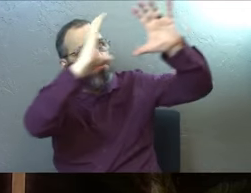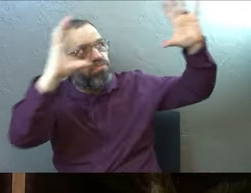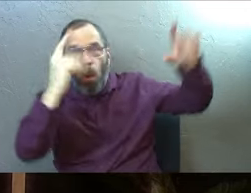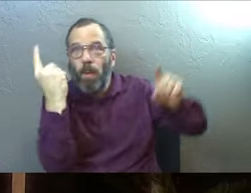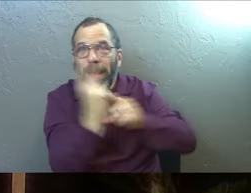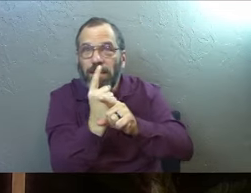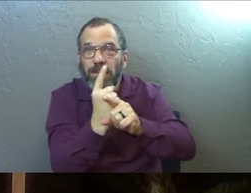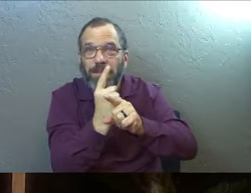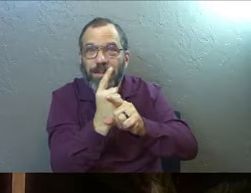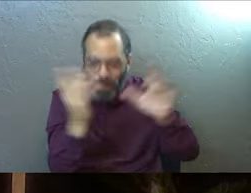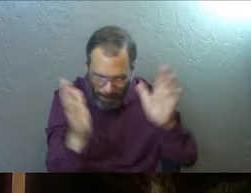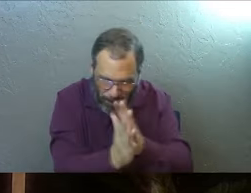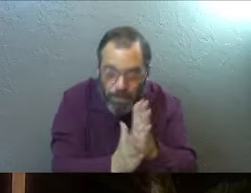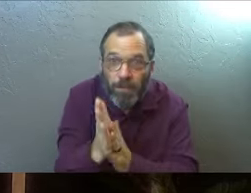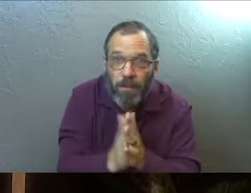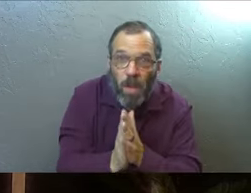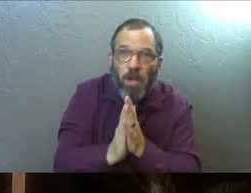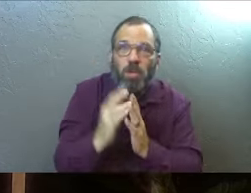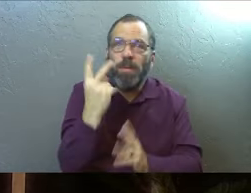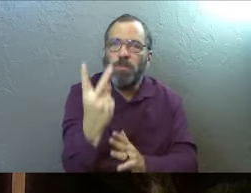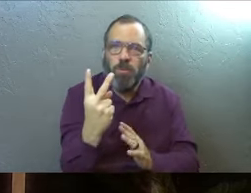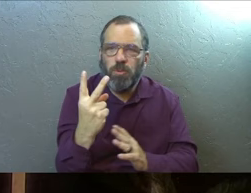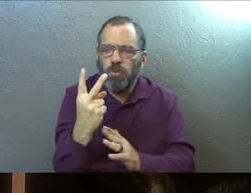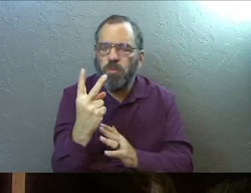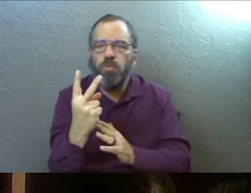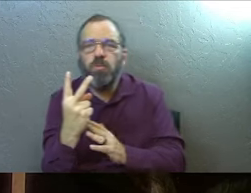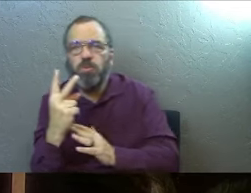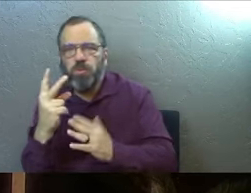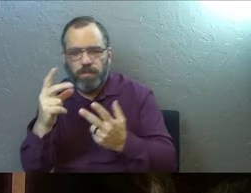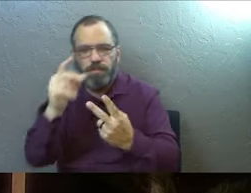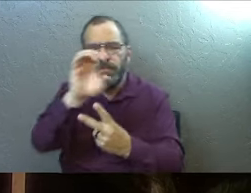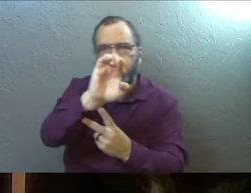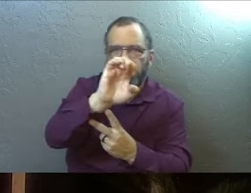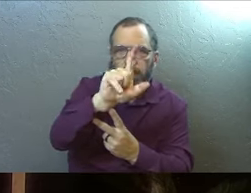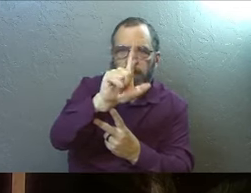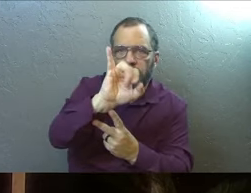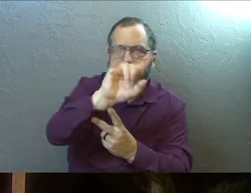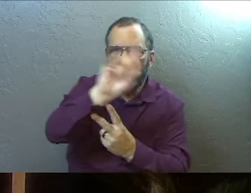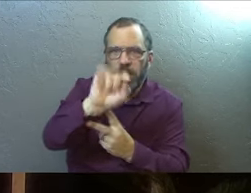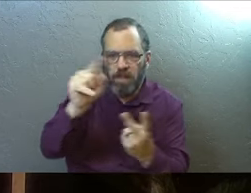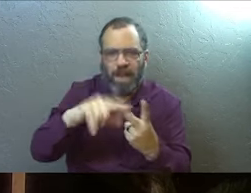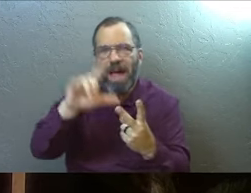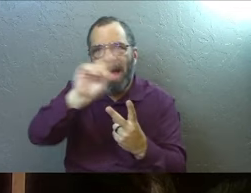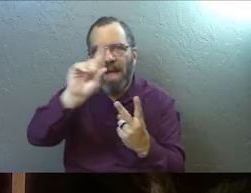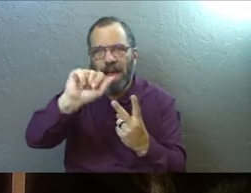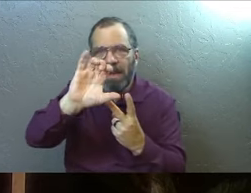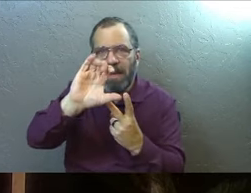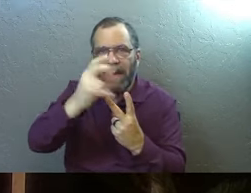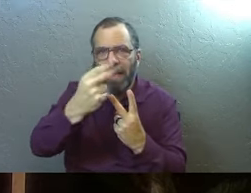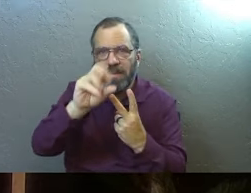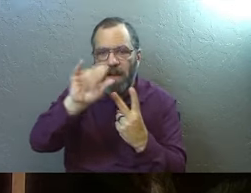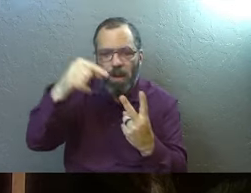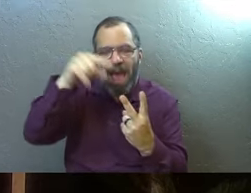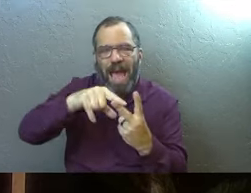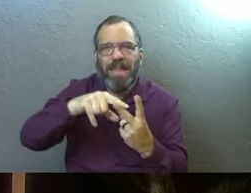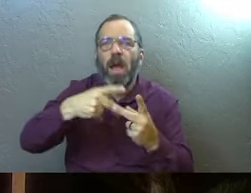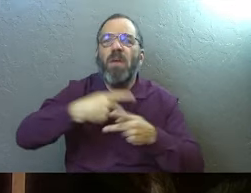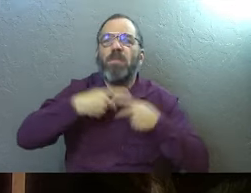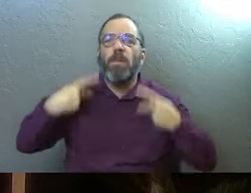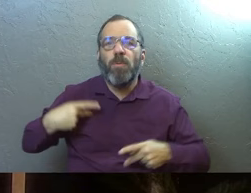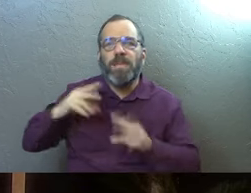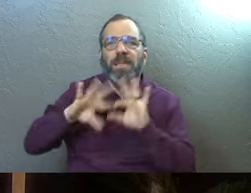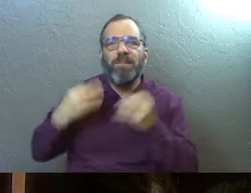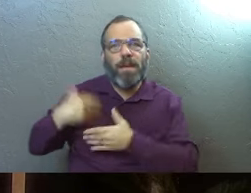here, yes? And so you've got two characters here. You've got Elizabeth and you've got Zechariah, and they're both from the priestly